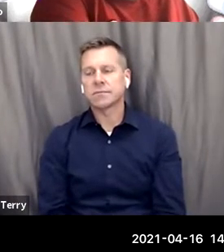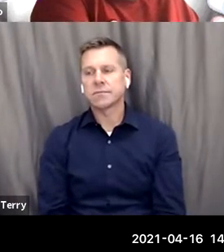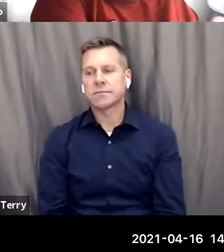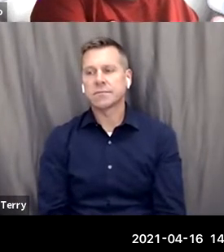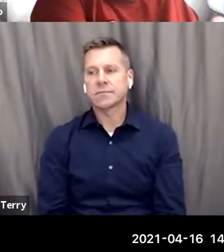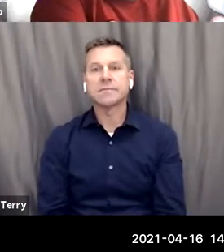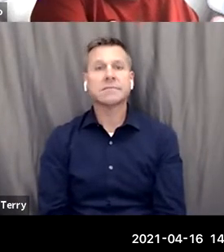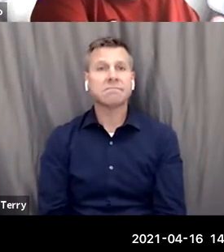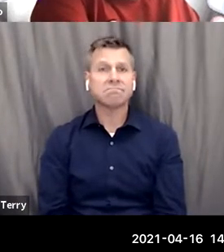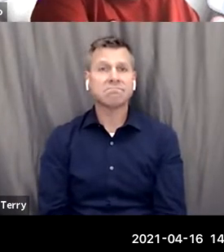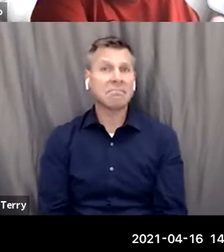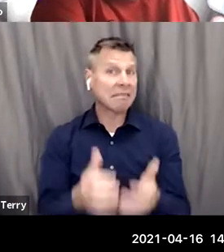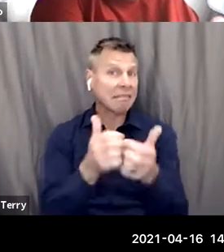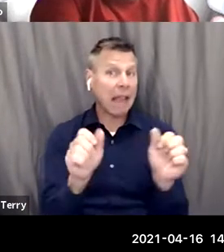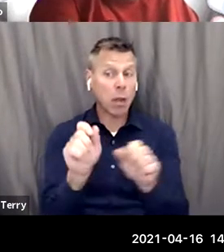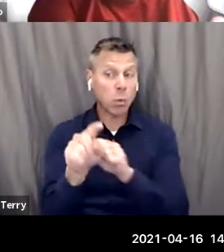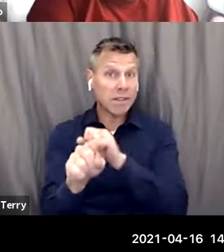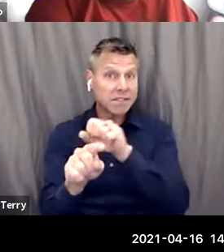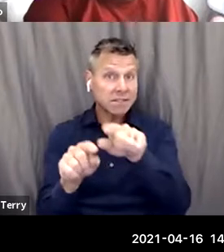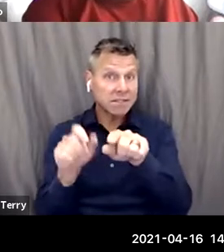Any questions or comments?